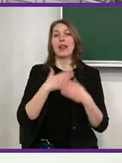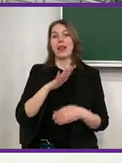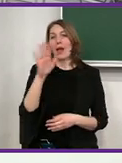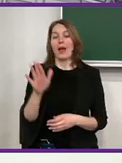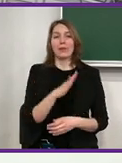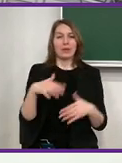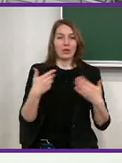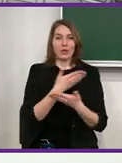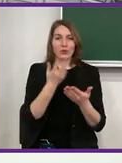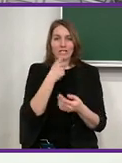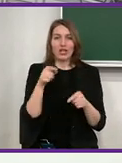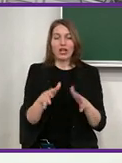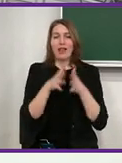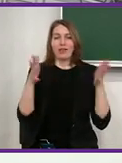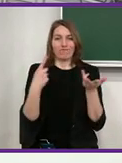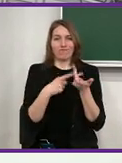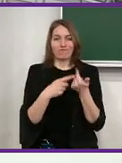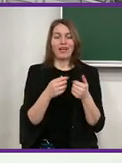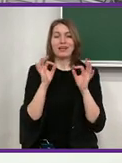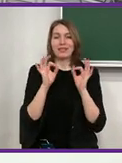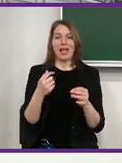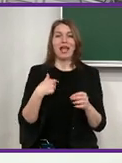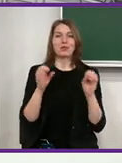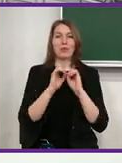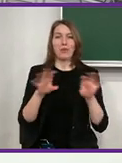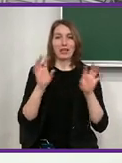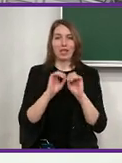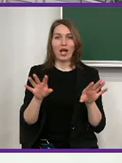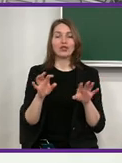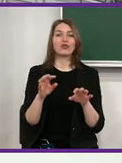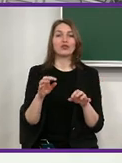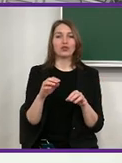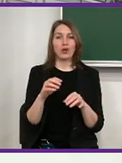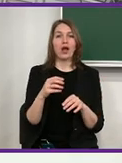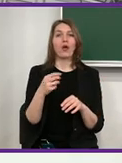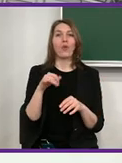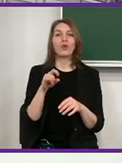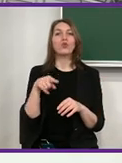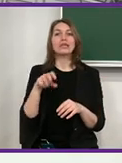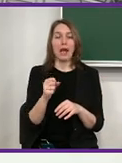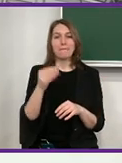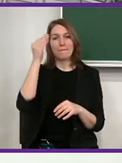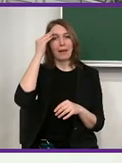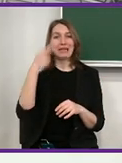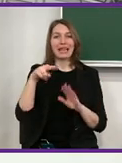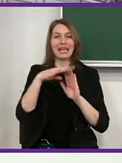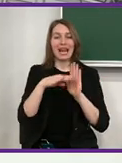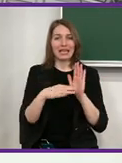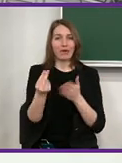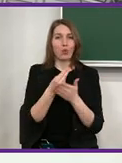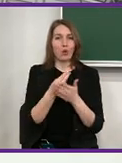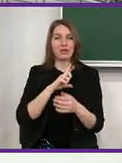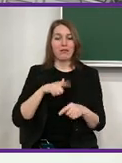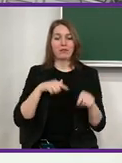redzēt šeit tik uplā skaitā. Good morning, I am happy to see so many of you here. I will tell